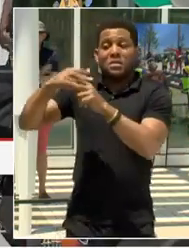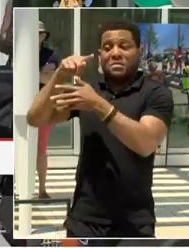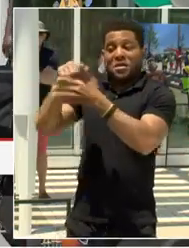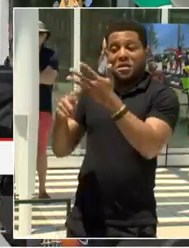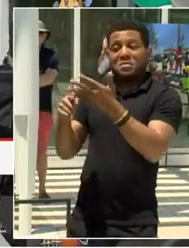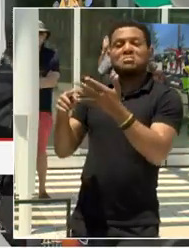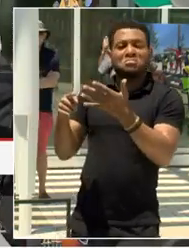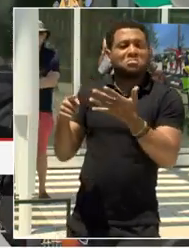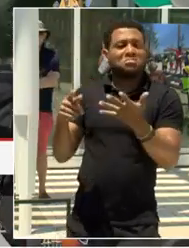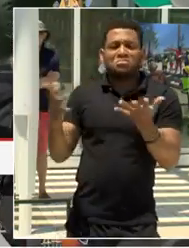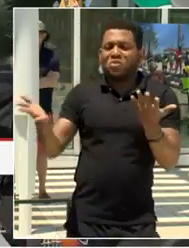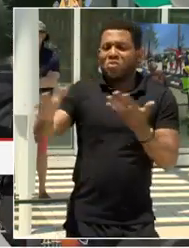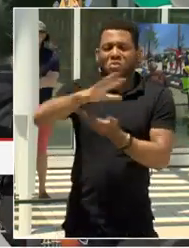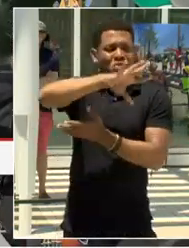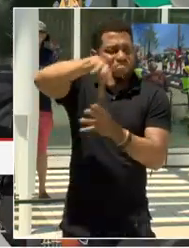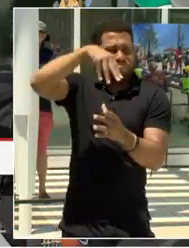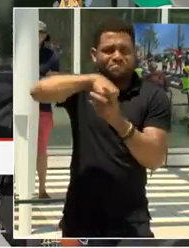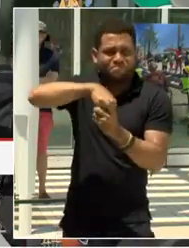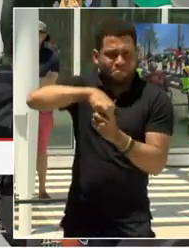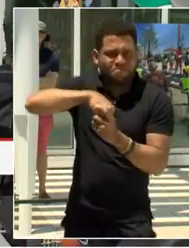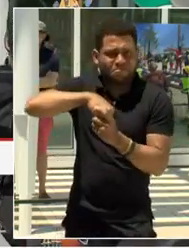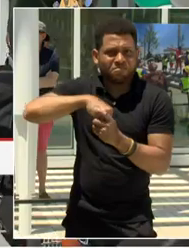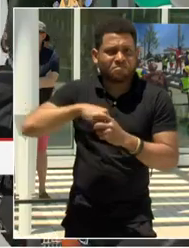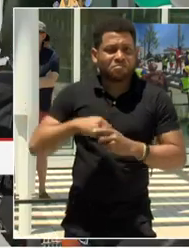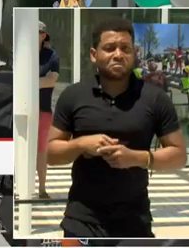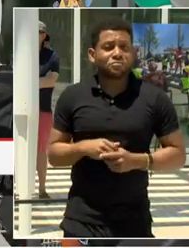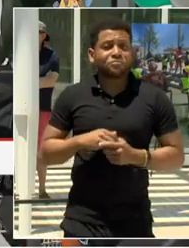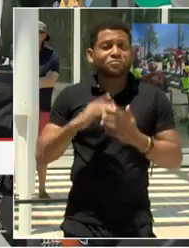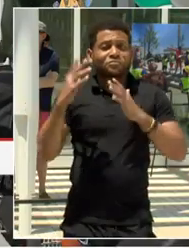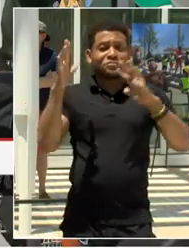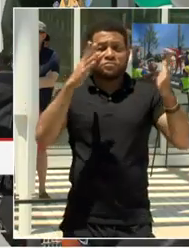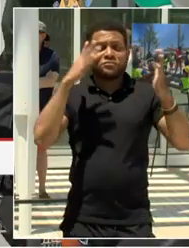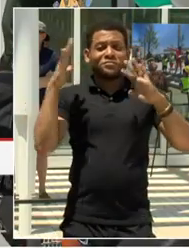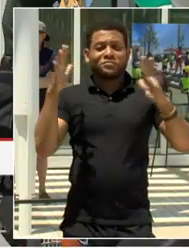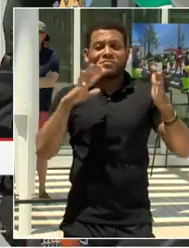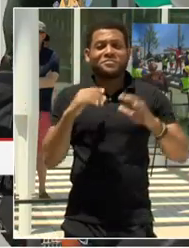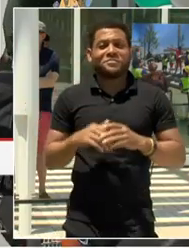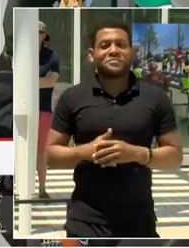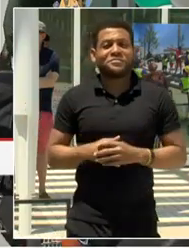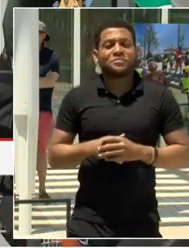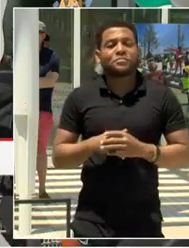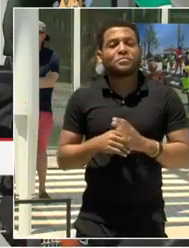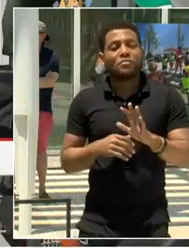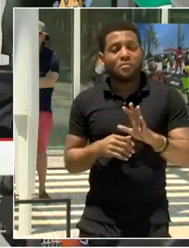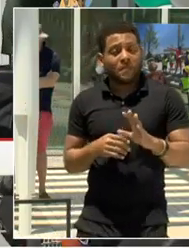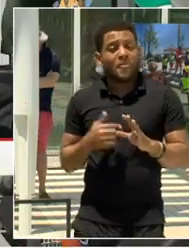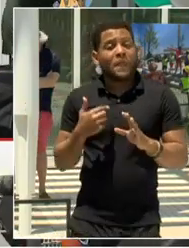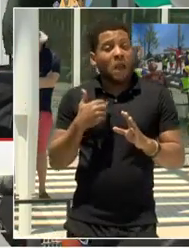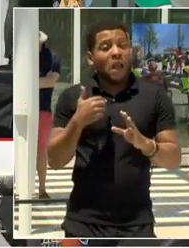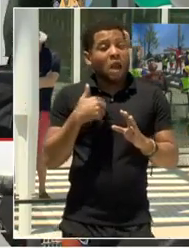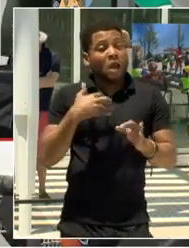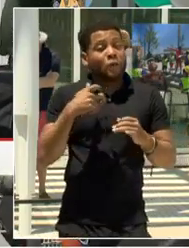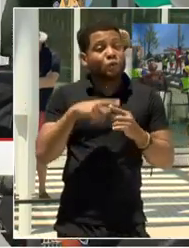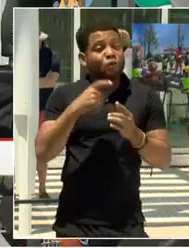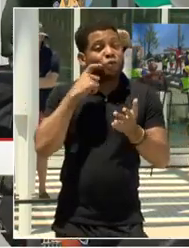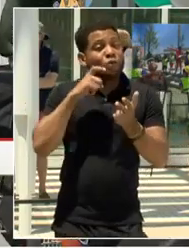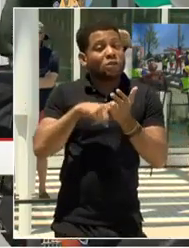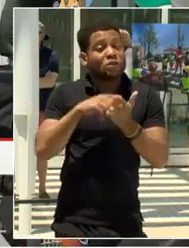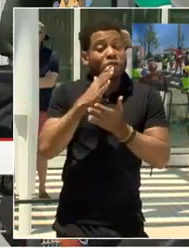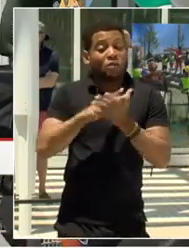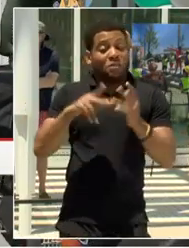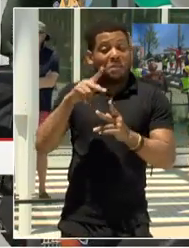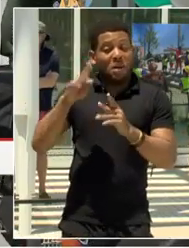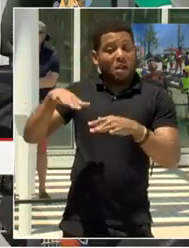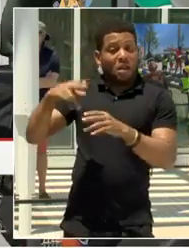Now, I want to spend the remainder of my time thanking folks that may not have been recognized, but are truly the unsung hero. There are folks that have been a part of